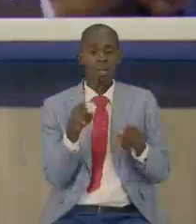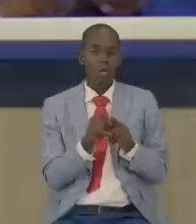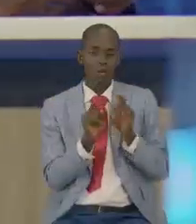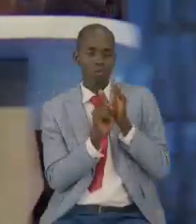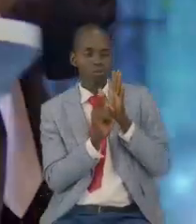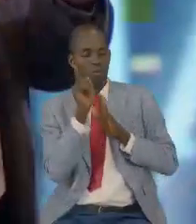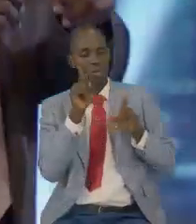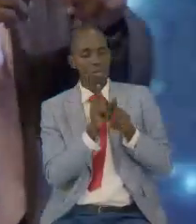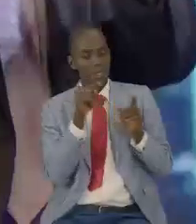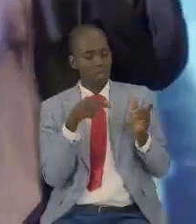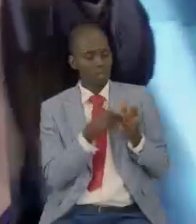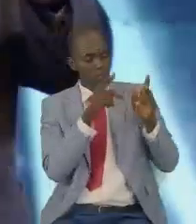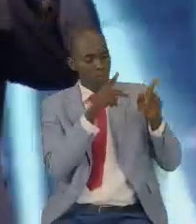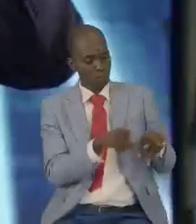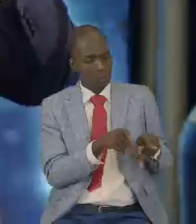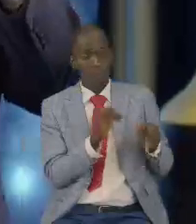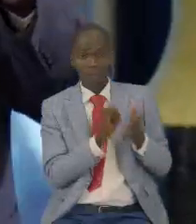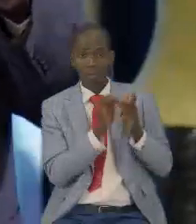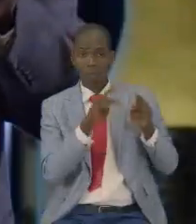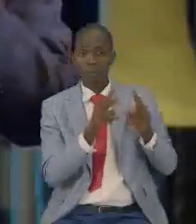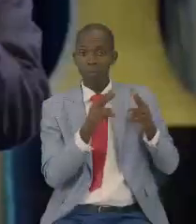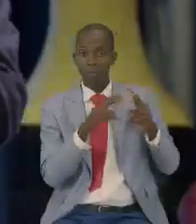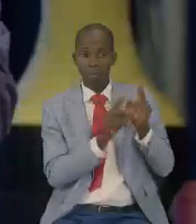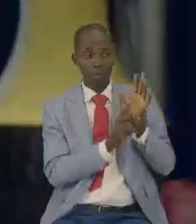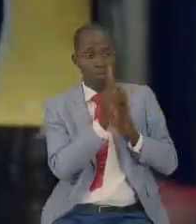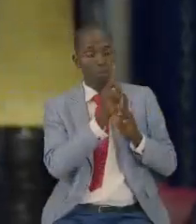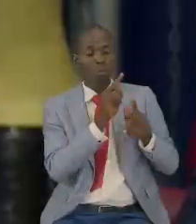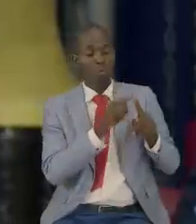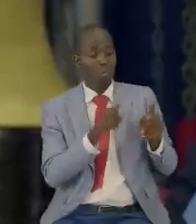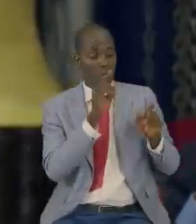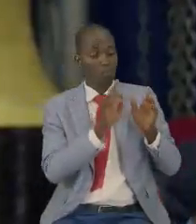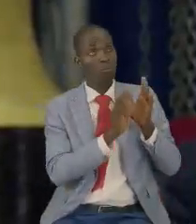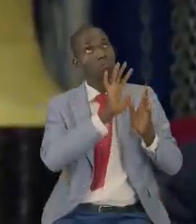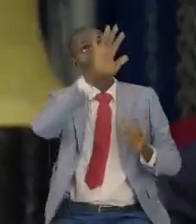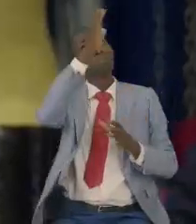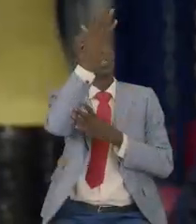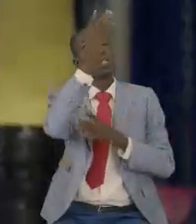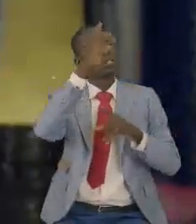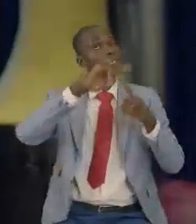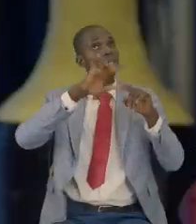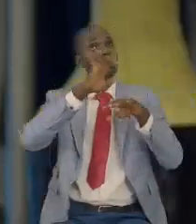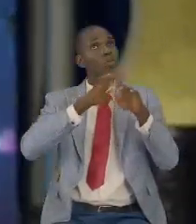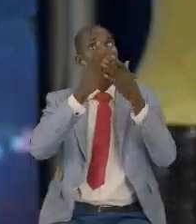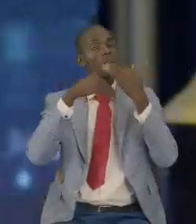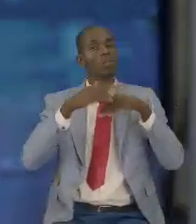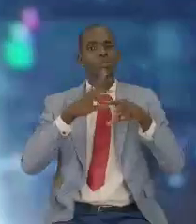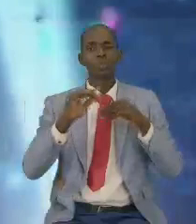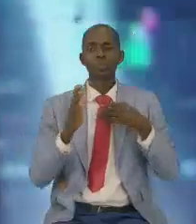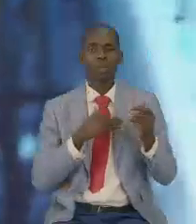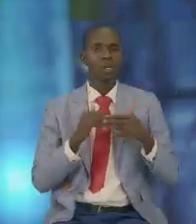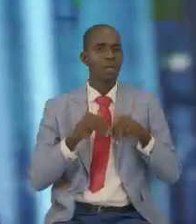he cannot reach heaven, no matter how tall you are. There are people, they have